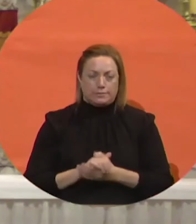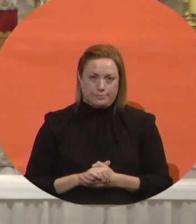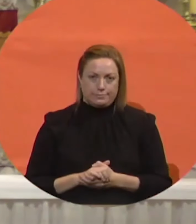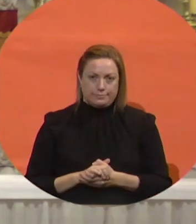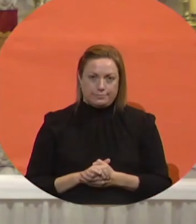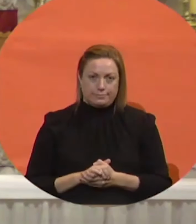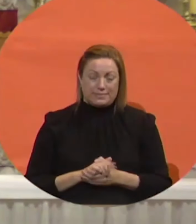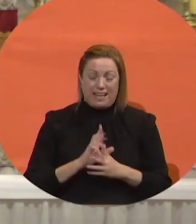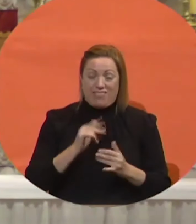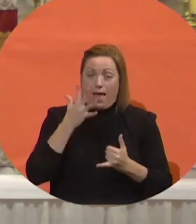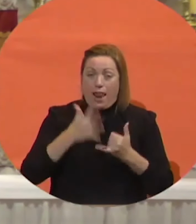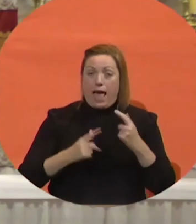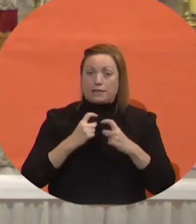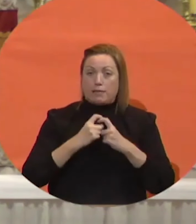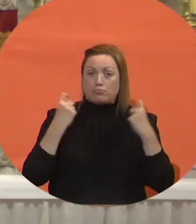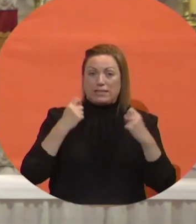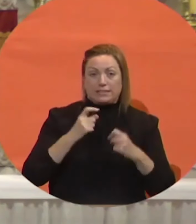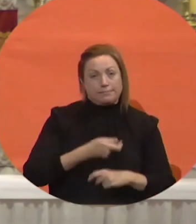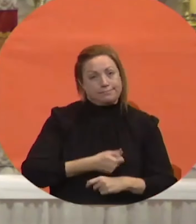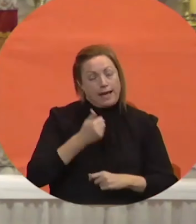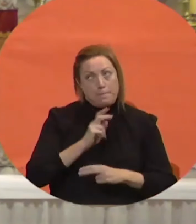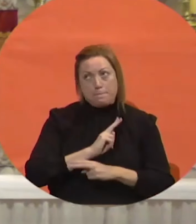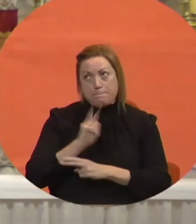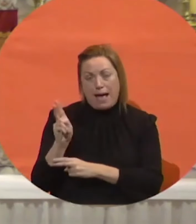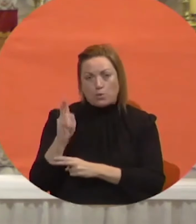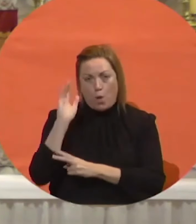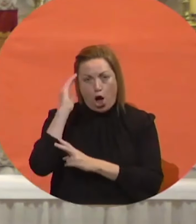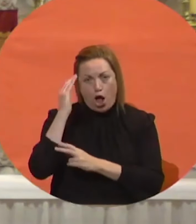priest returned to Ireland.